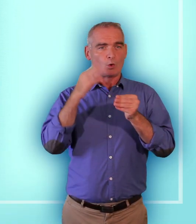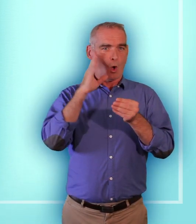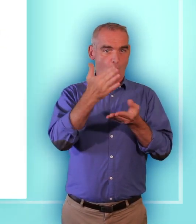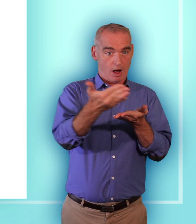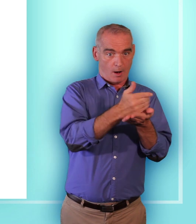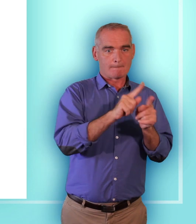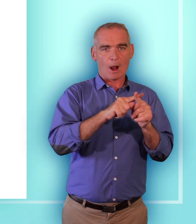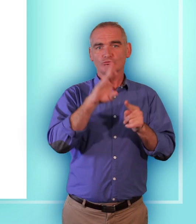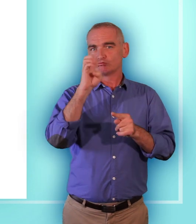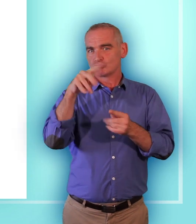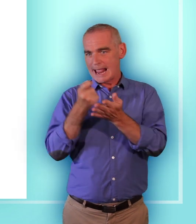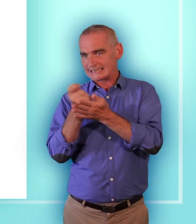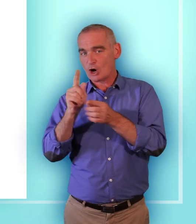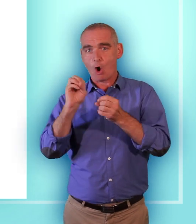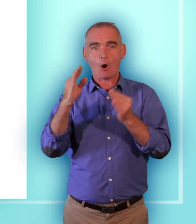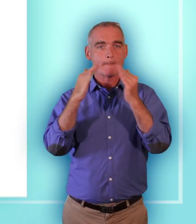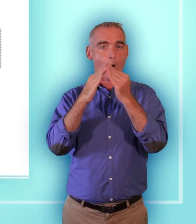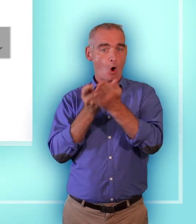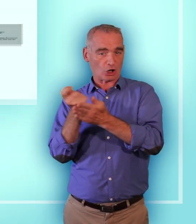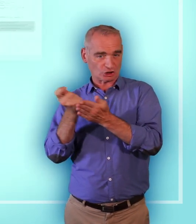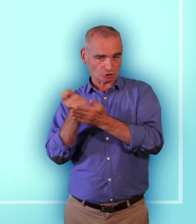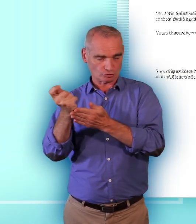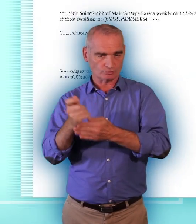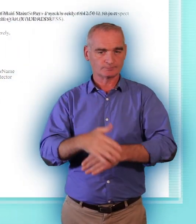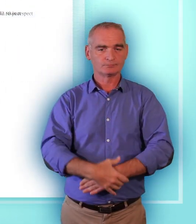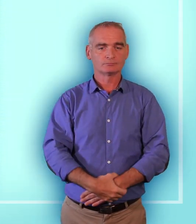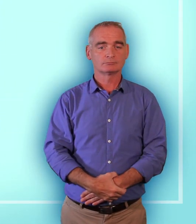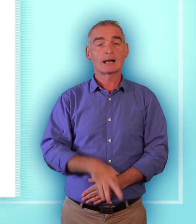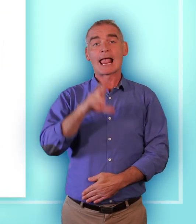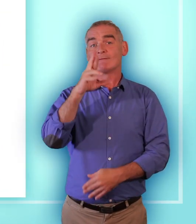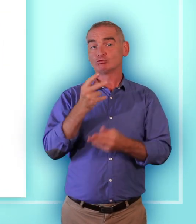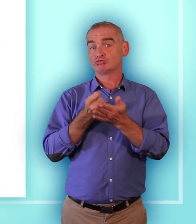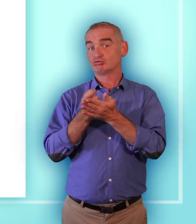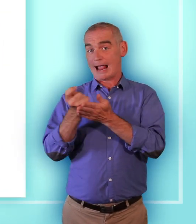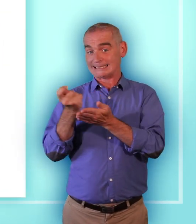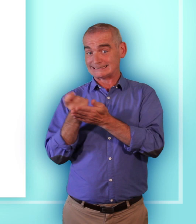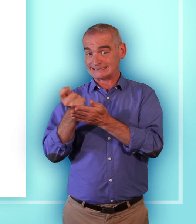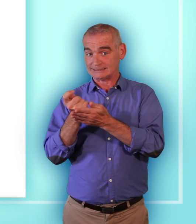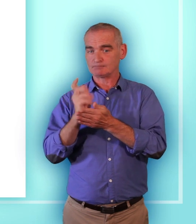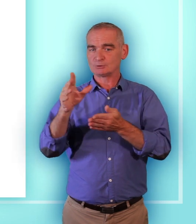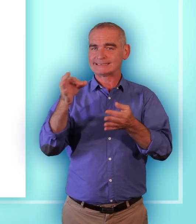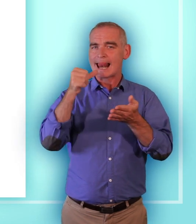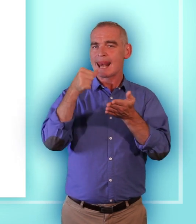If you're renting, send us a copy of your tenancy agreement, rent book or a letter from the council.